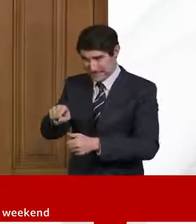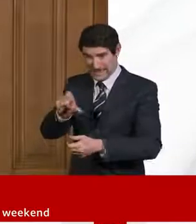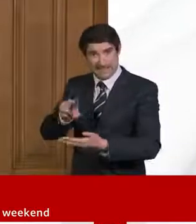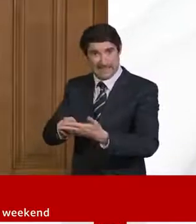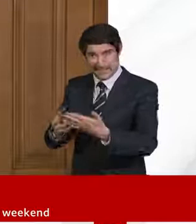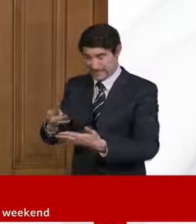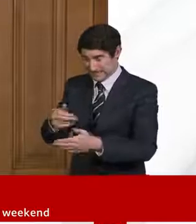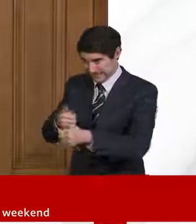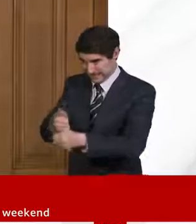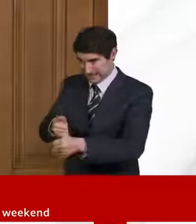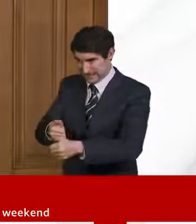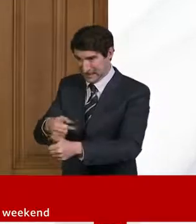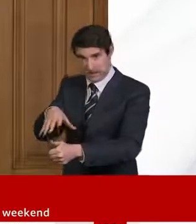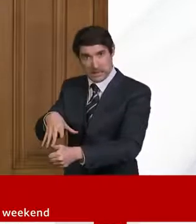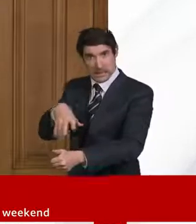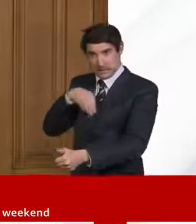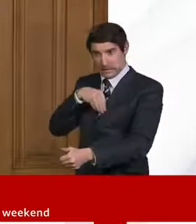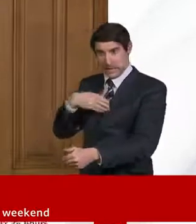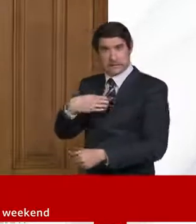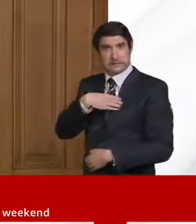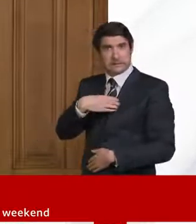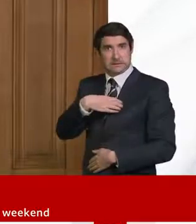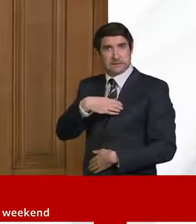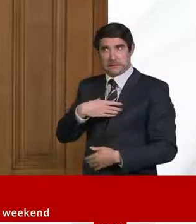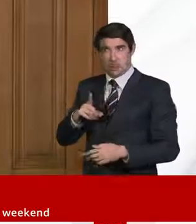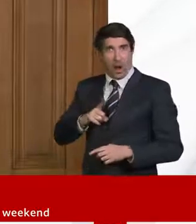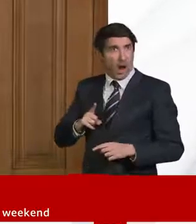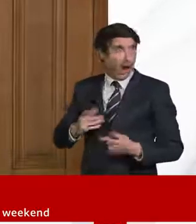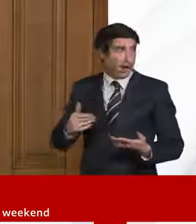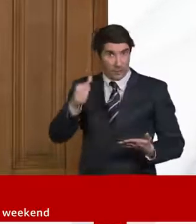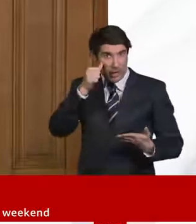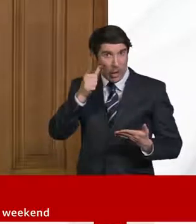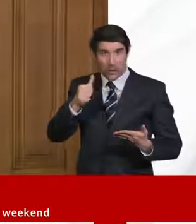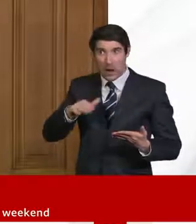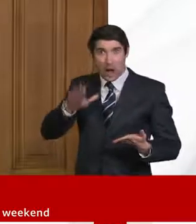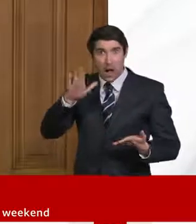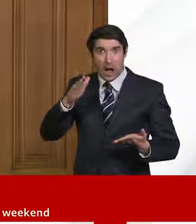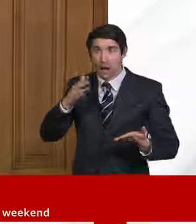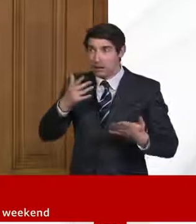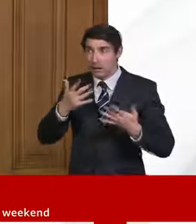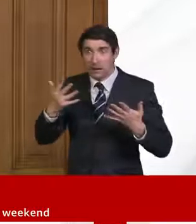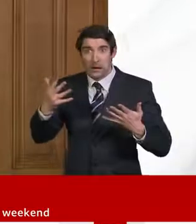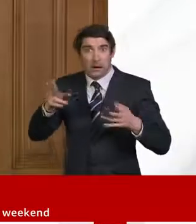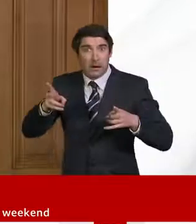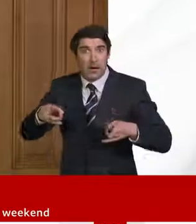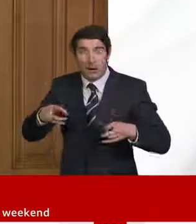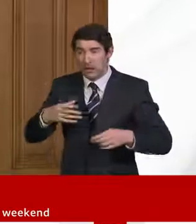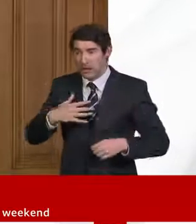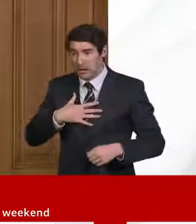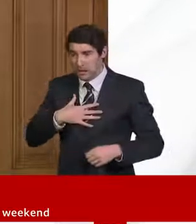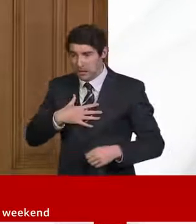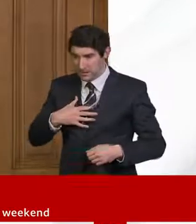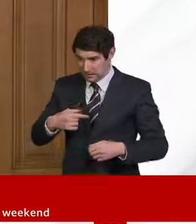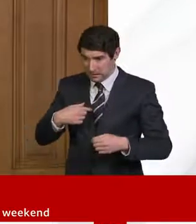does for the rest of the public, this can feel quite frightening at the moment. And if you are continuously seeing patients coming through the door, that is particularly the